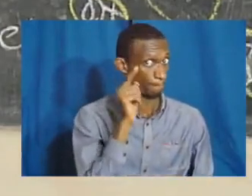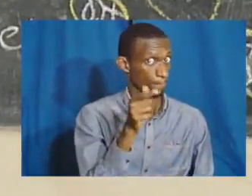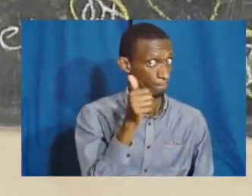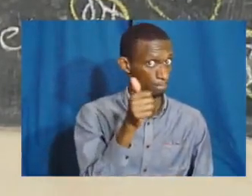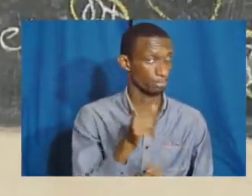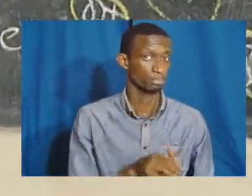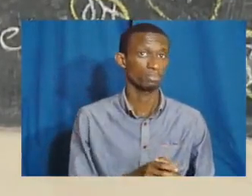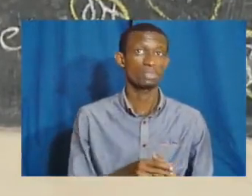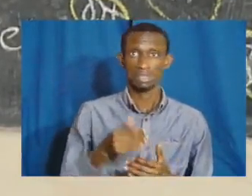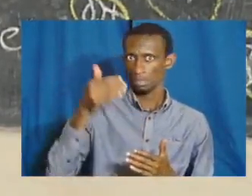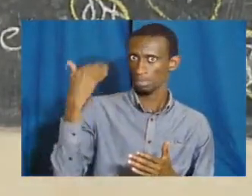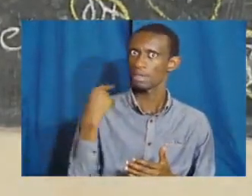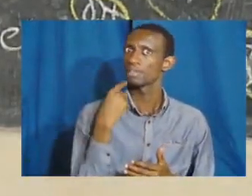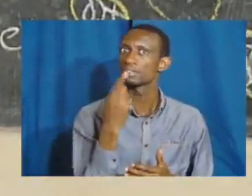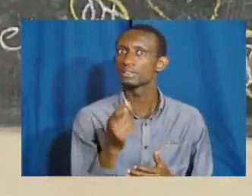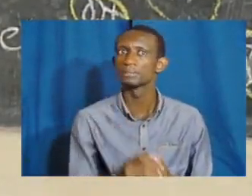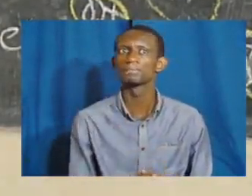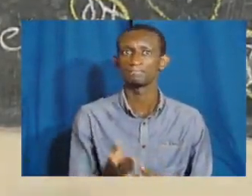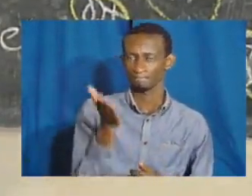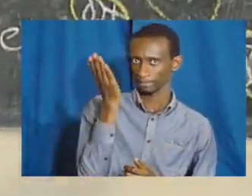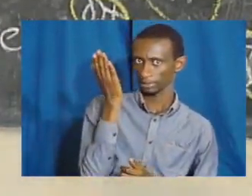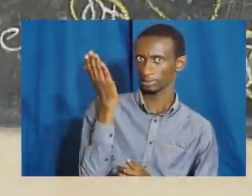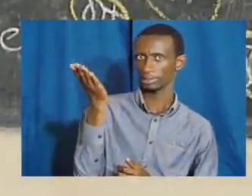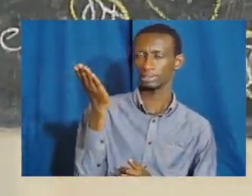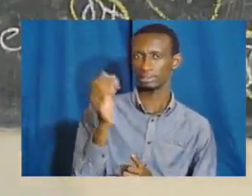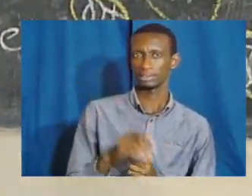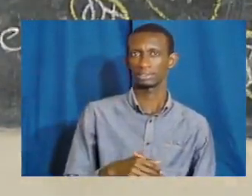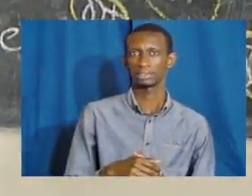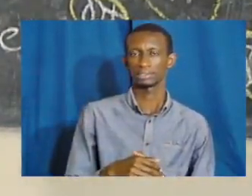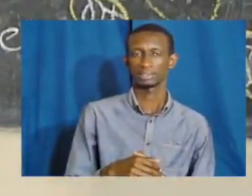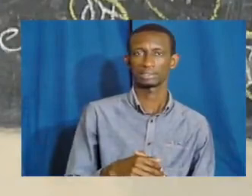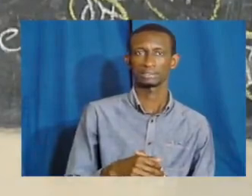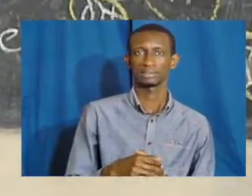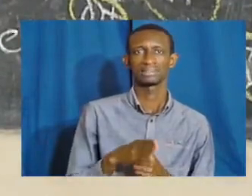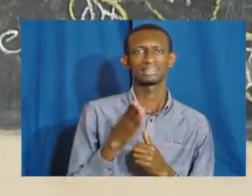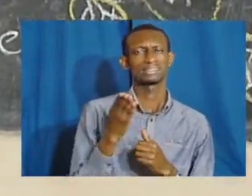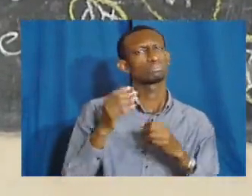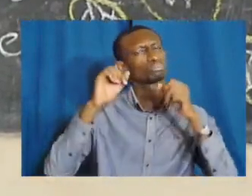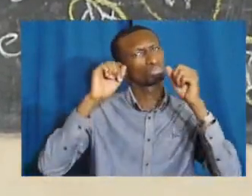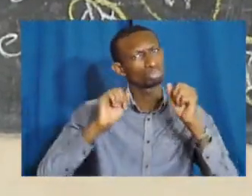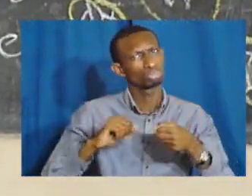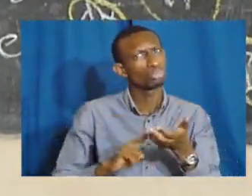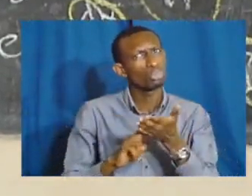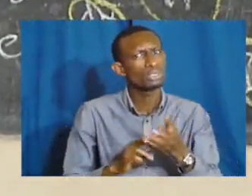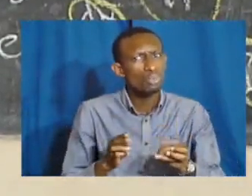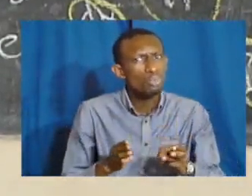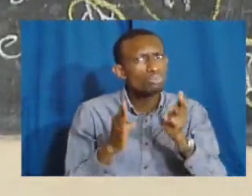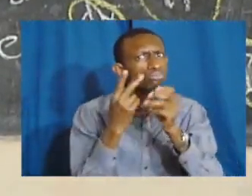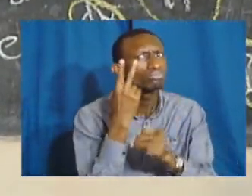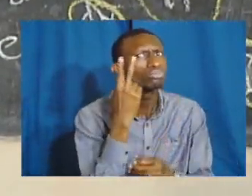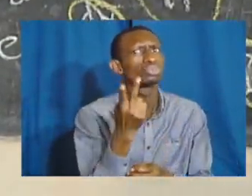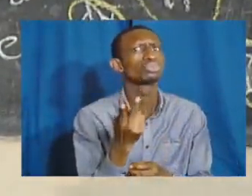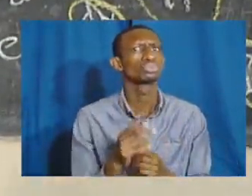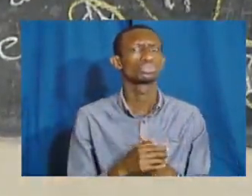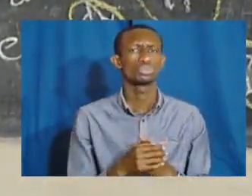well, we said that these ones, they are also, we can use 2 ways. There are 2 ways of how